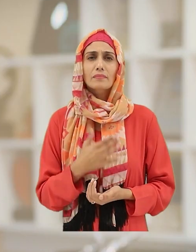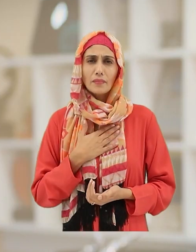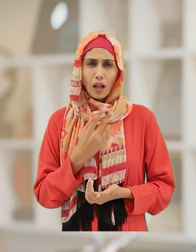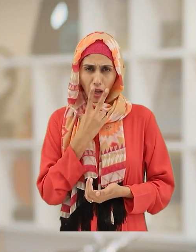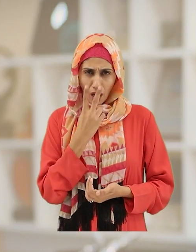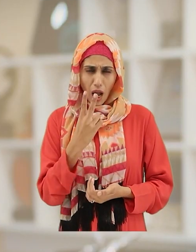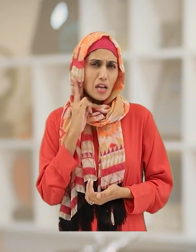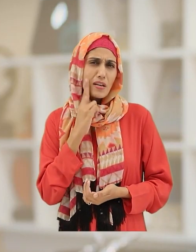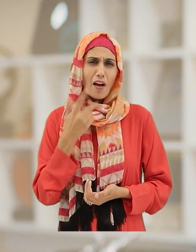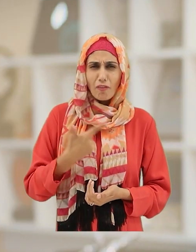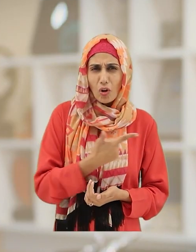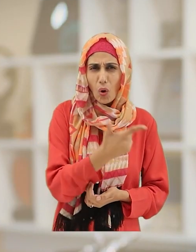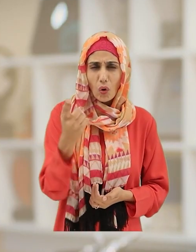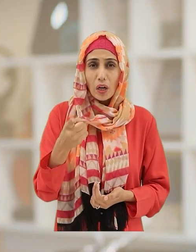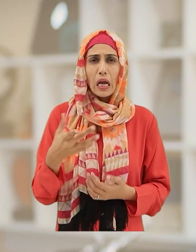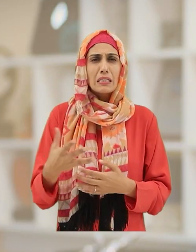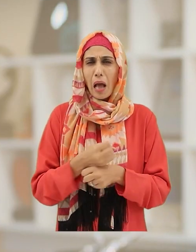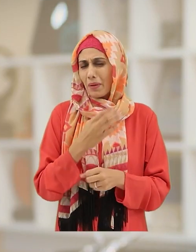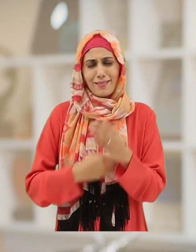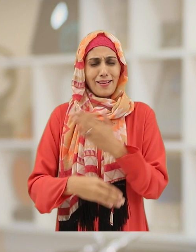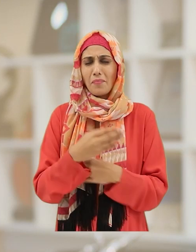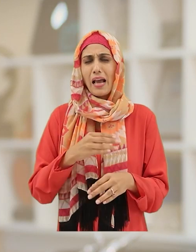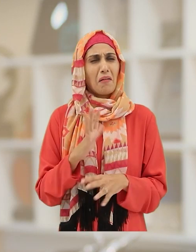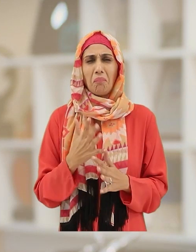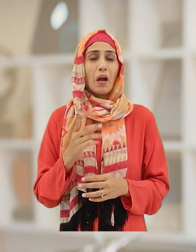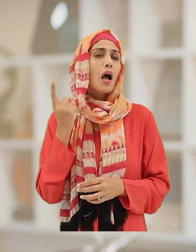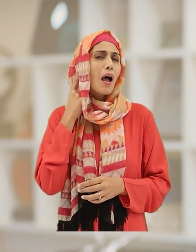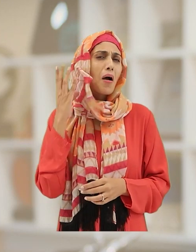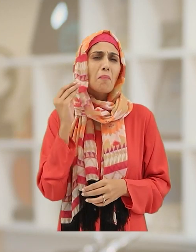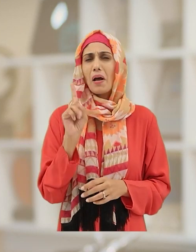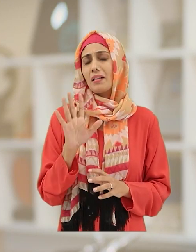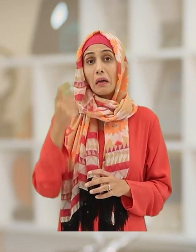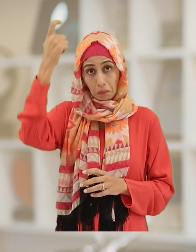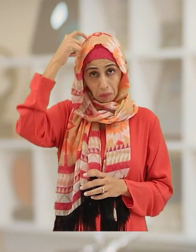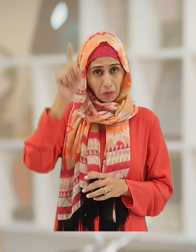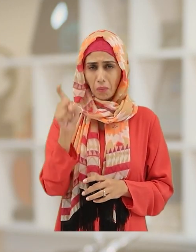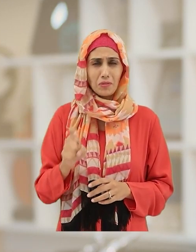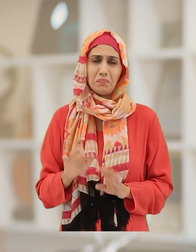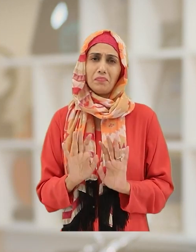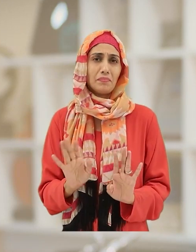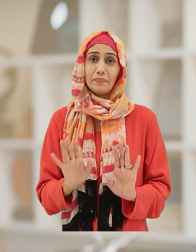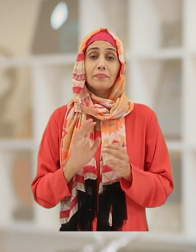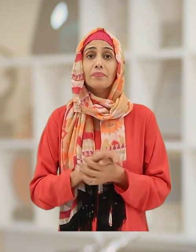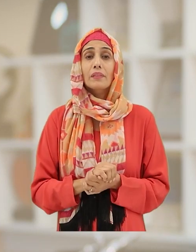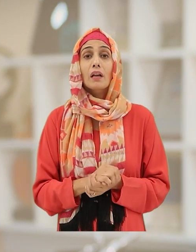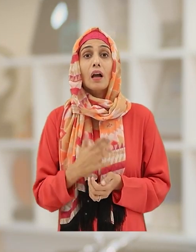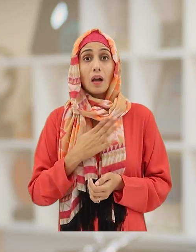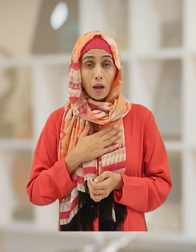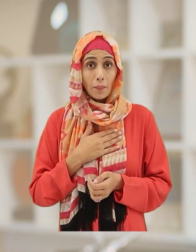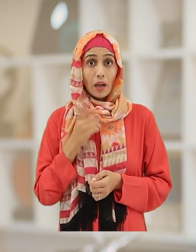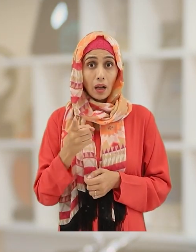But if you look at the deaf community, because they have no disability other than loss of hearing, there's no intellectual challenge